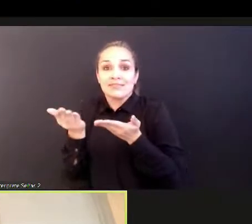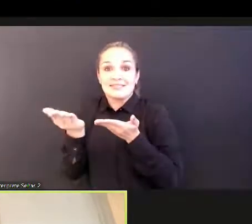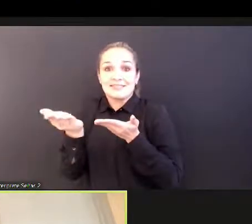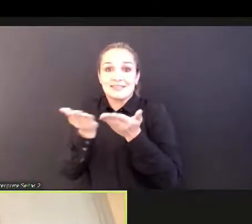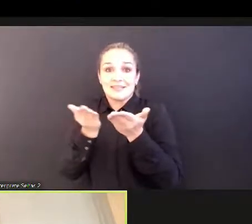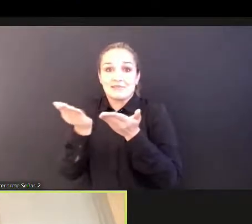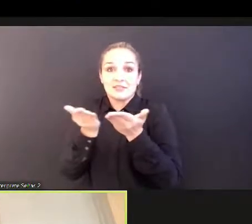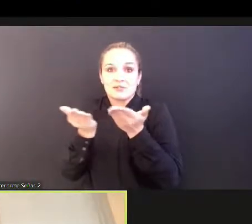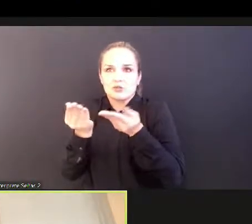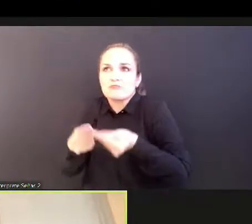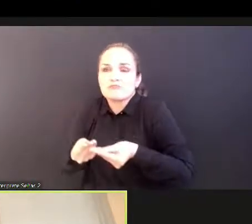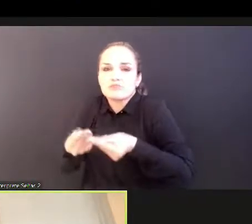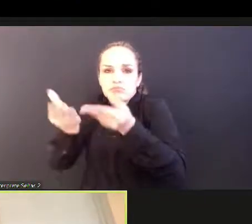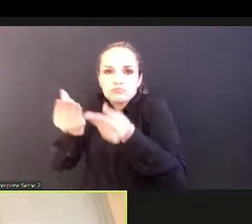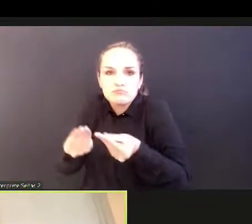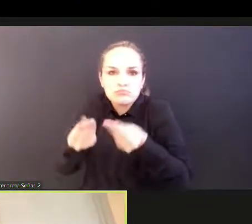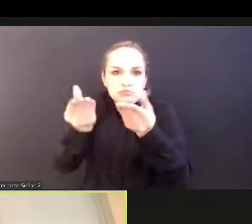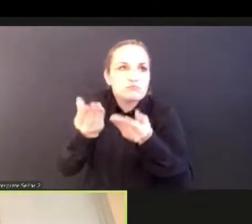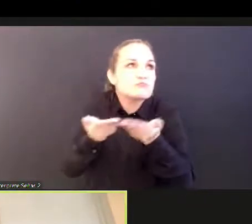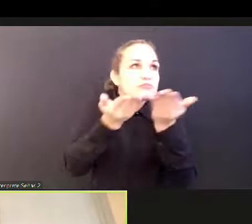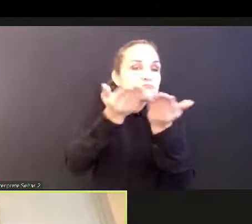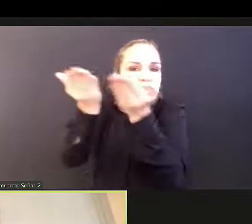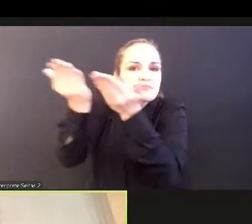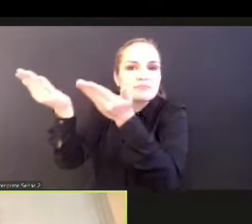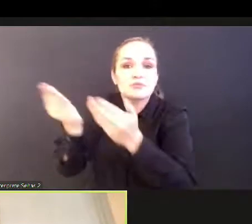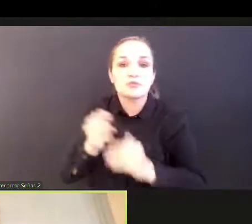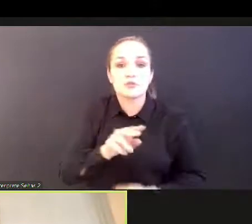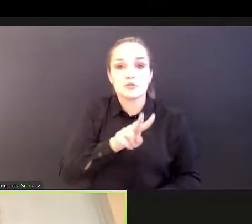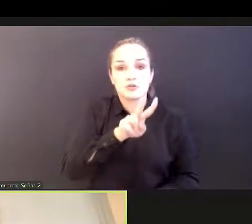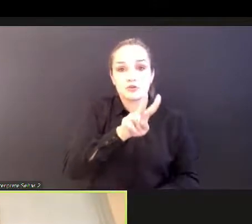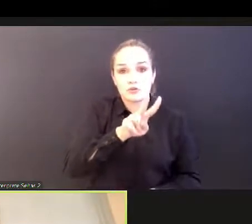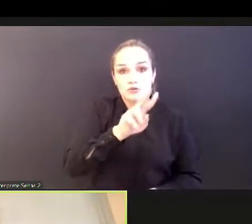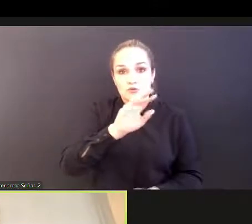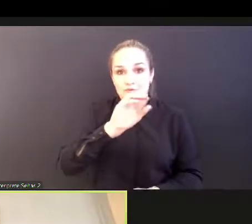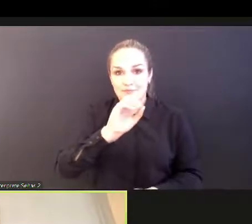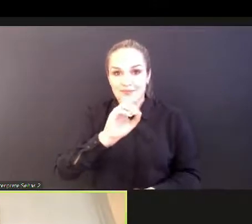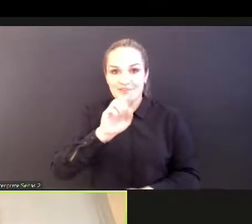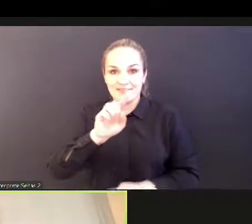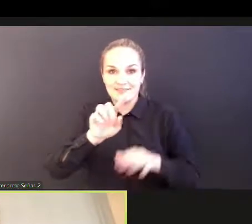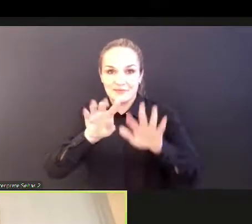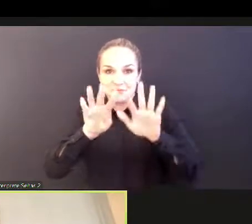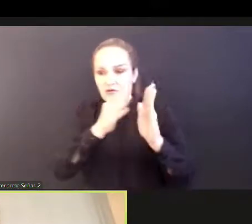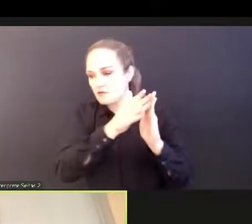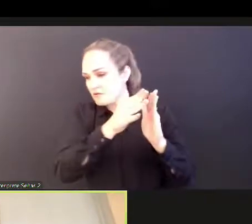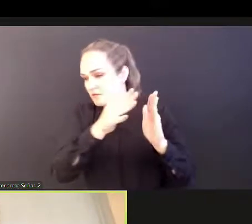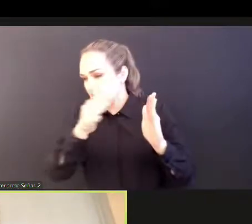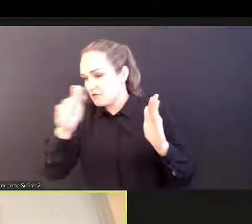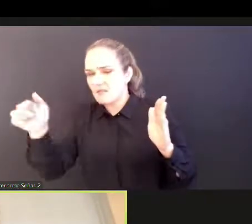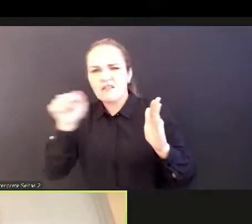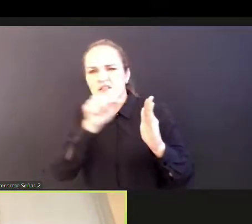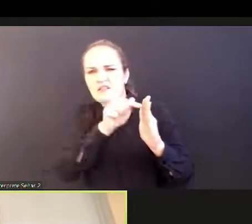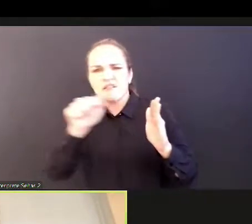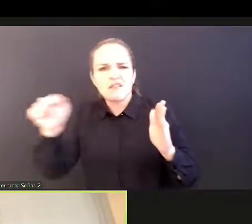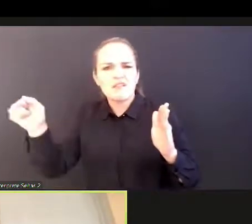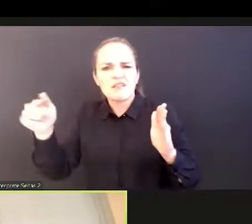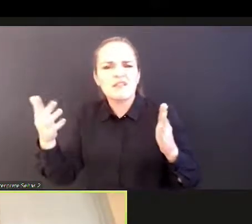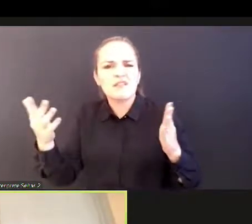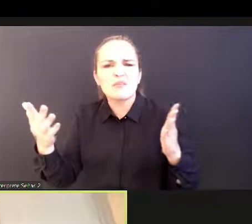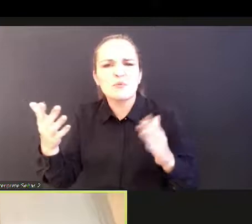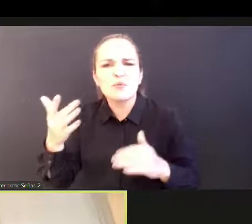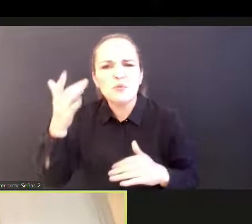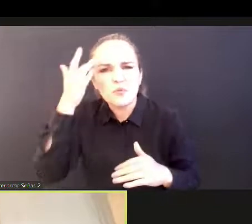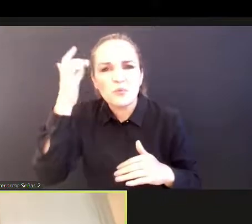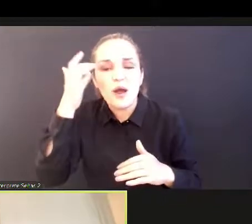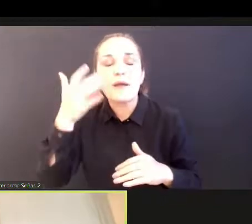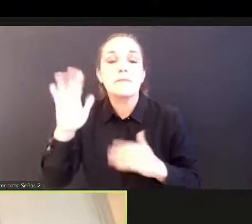were linked to ICT technologies for most African economies on an average. The fastest growing sectors